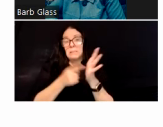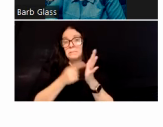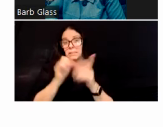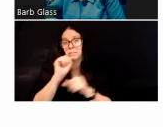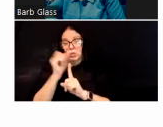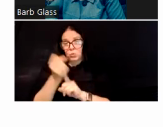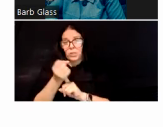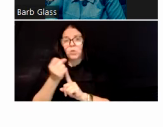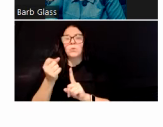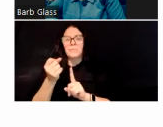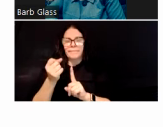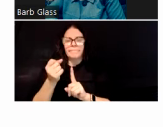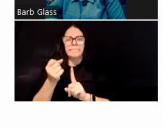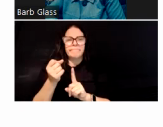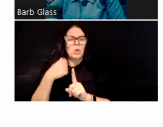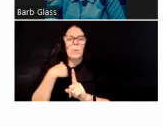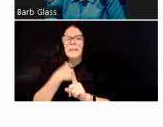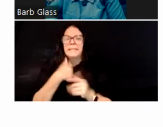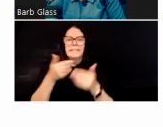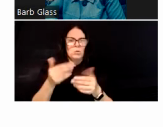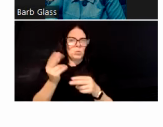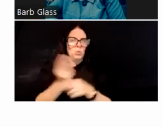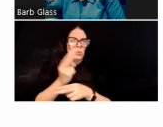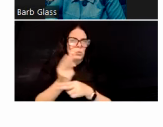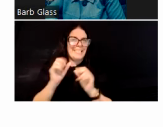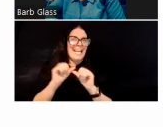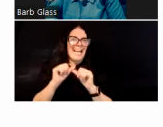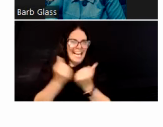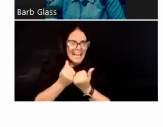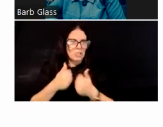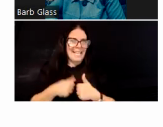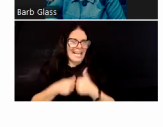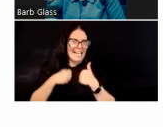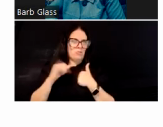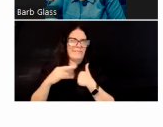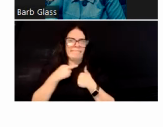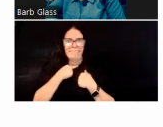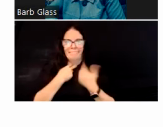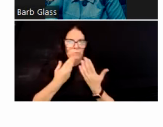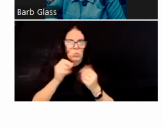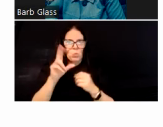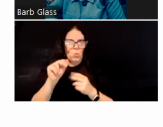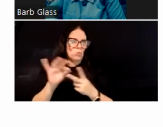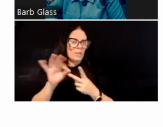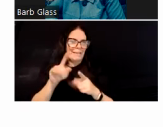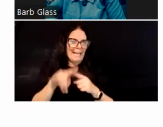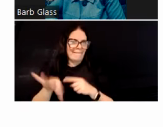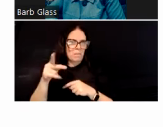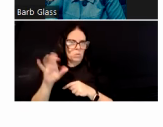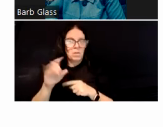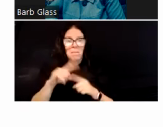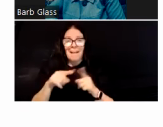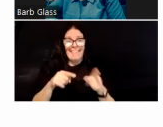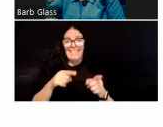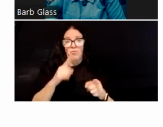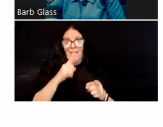we have used the address of the agency if we had to. But again, this is one that you can't really